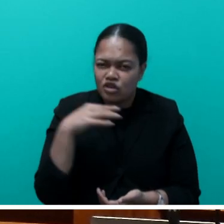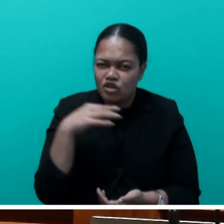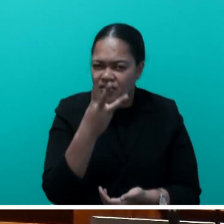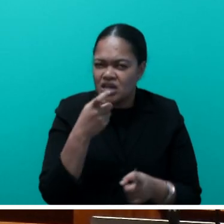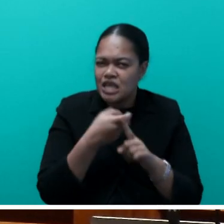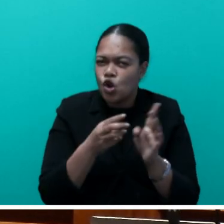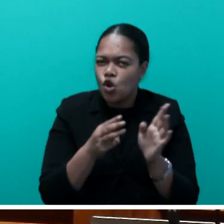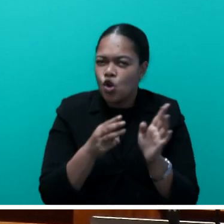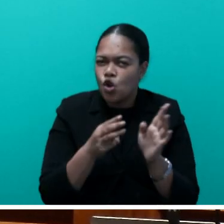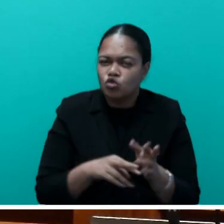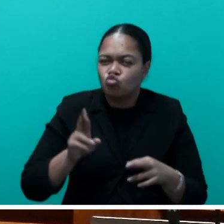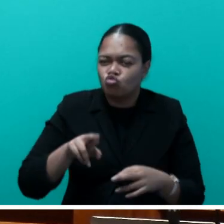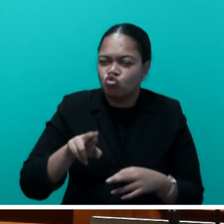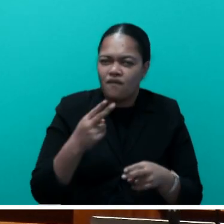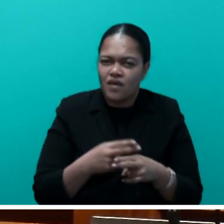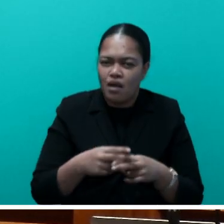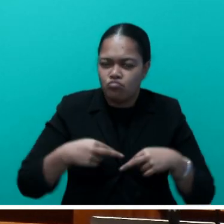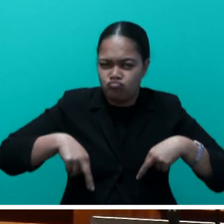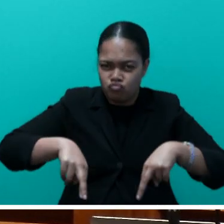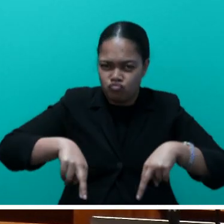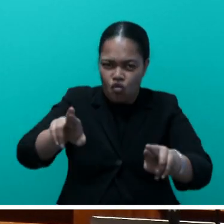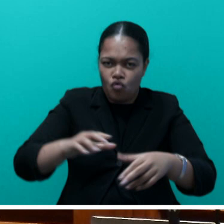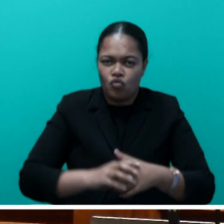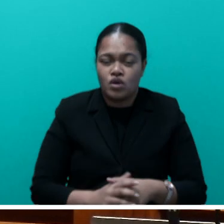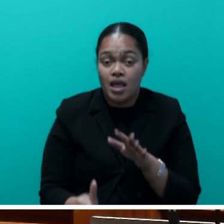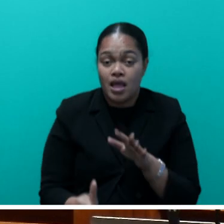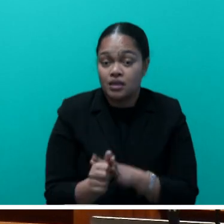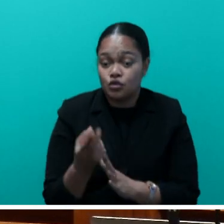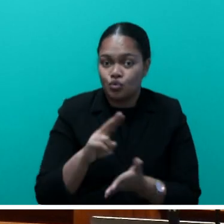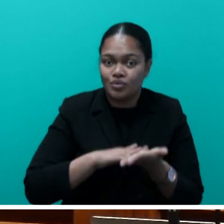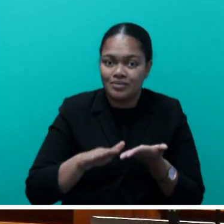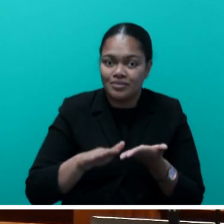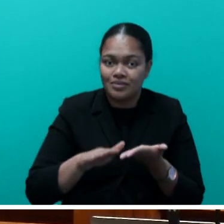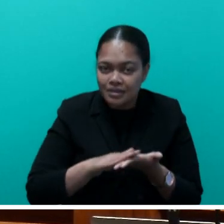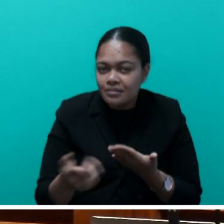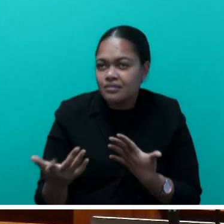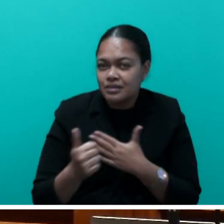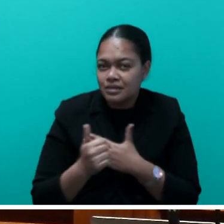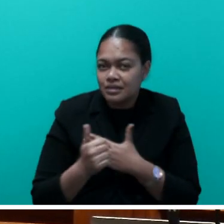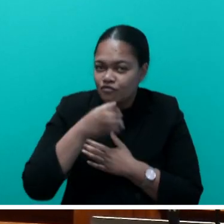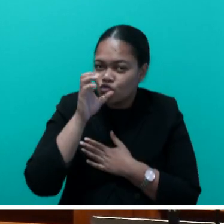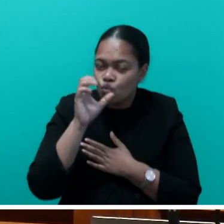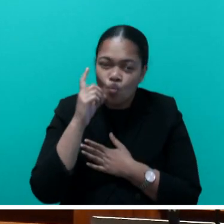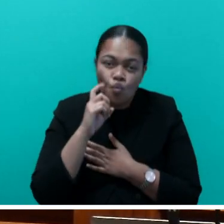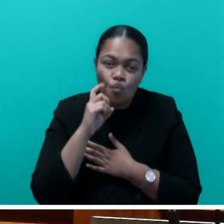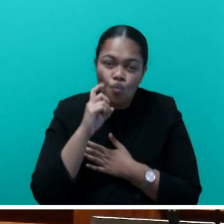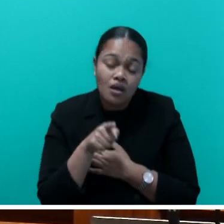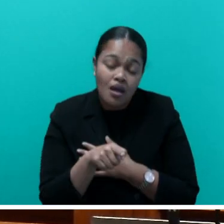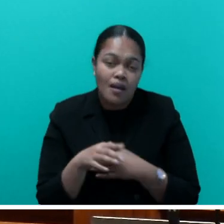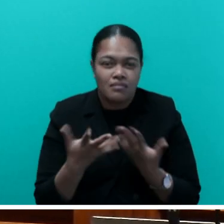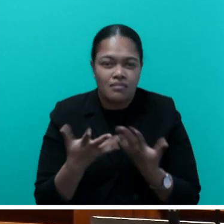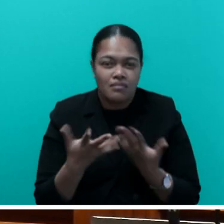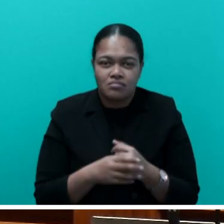of rural farm roads. Mr. Speaker, sir, access to clean, safe drinking water is a basic human right.